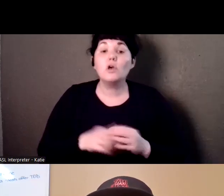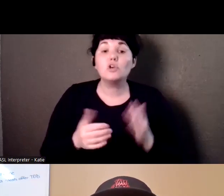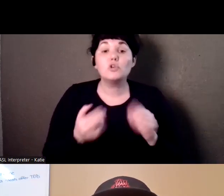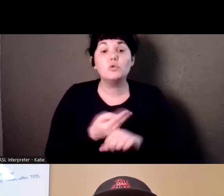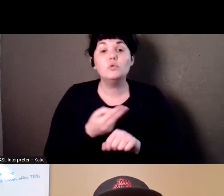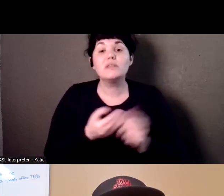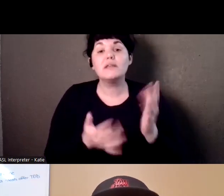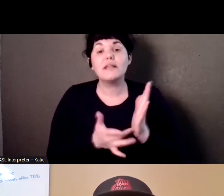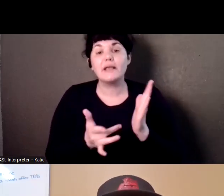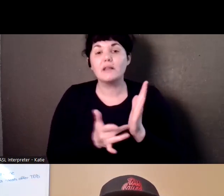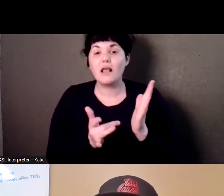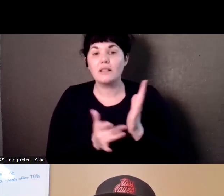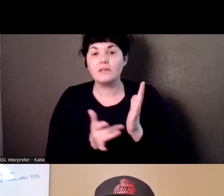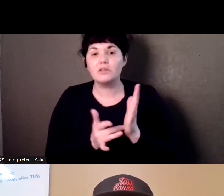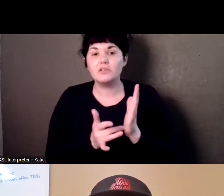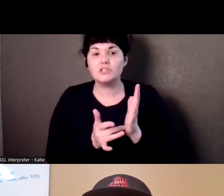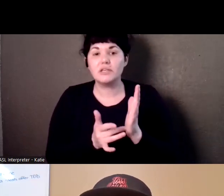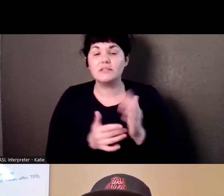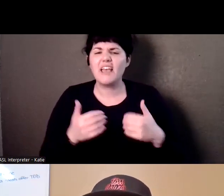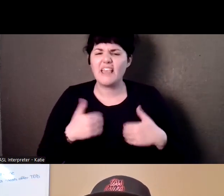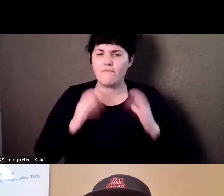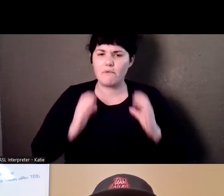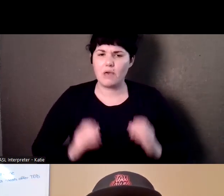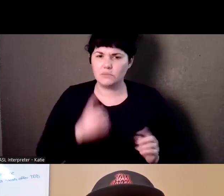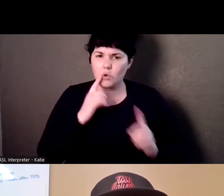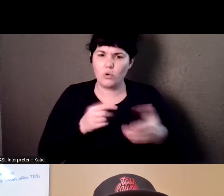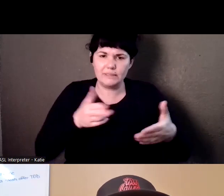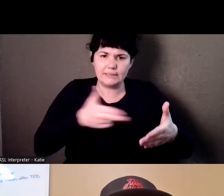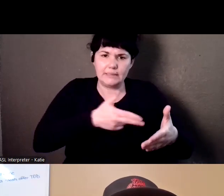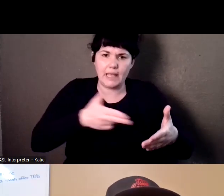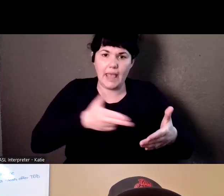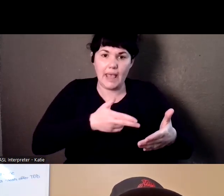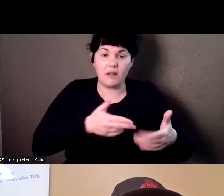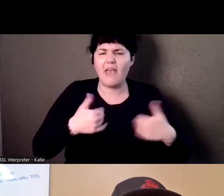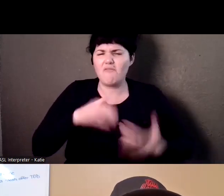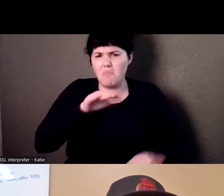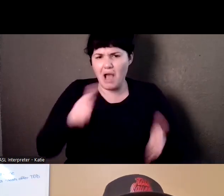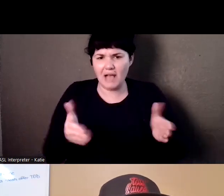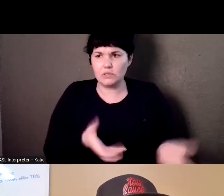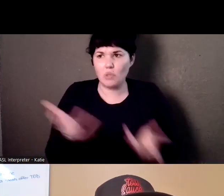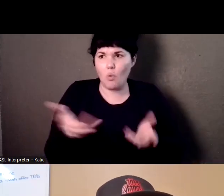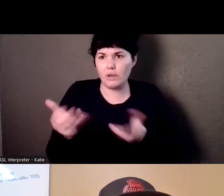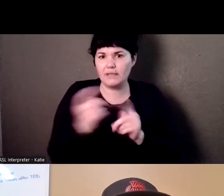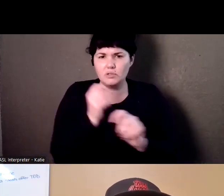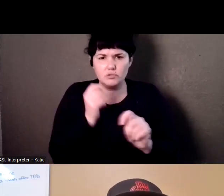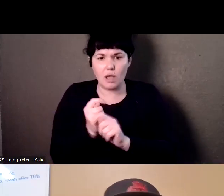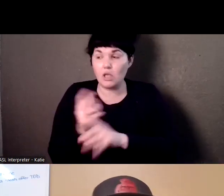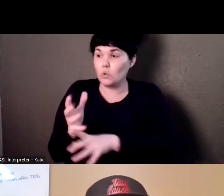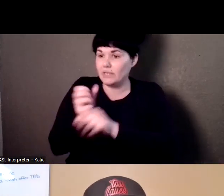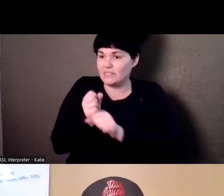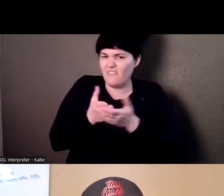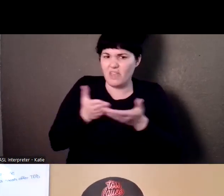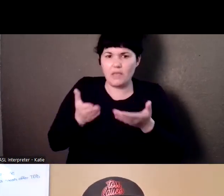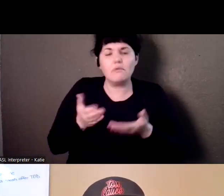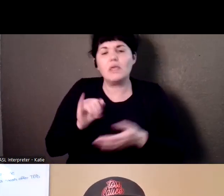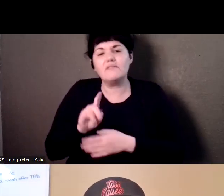technology, scanning customer orders, loading boxes into trucks, receiving inventory, things like that. PIT